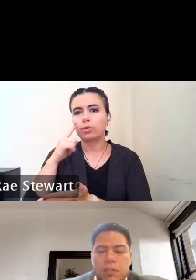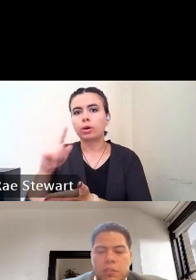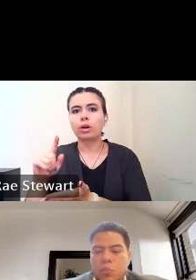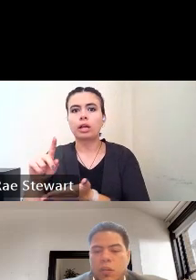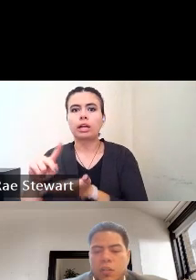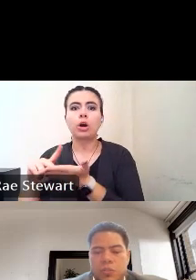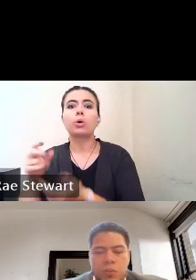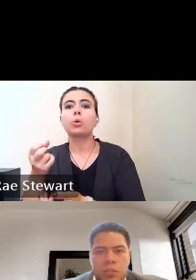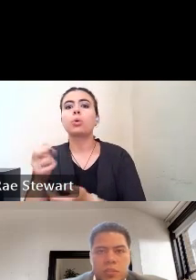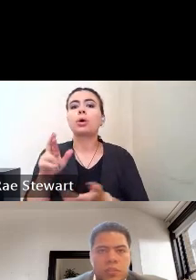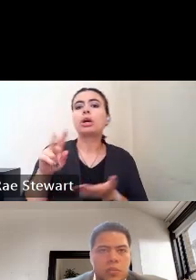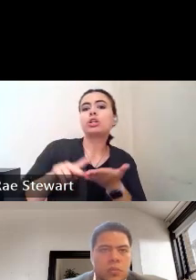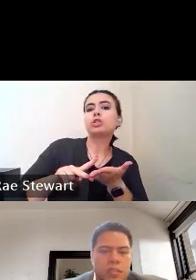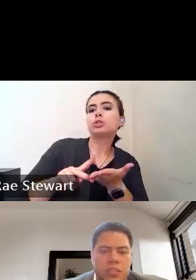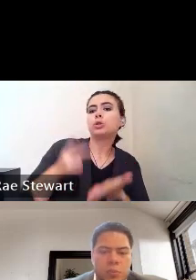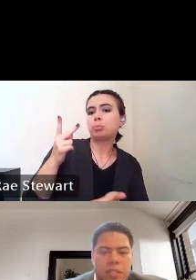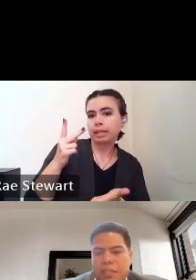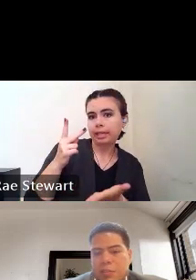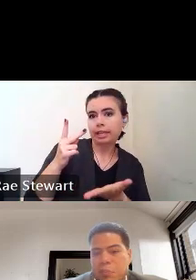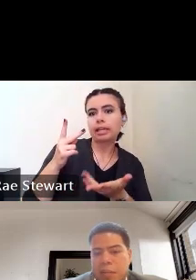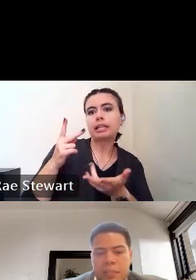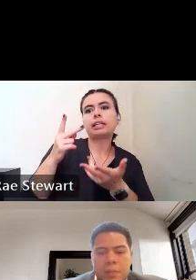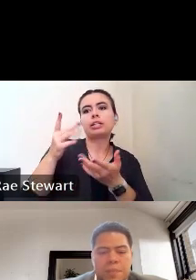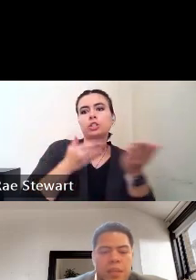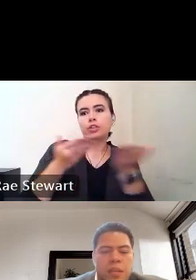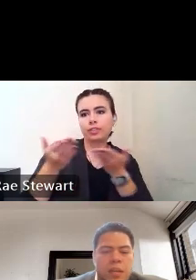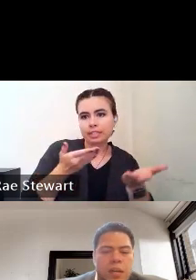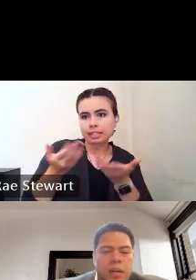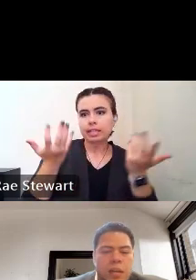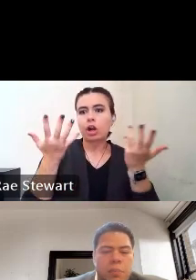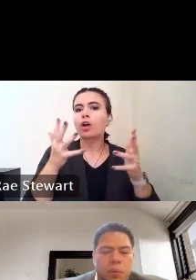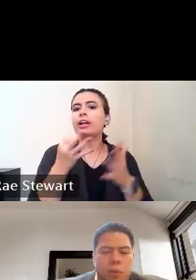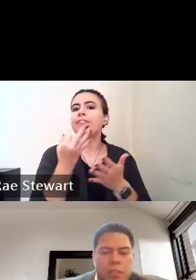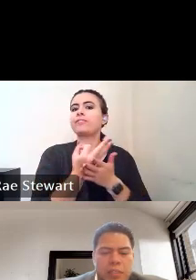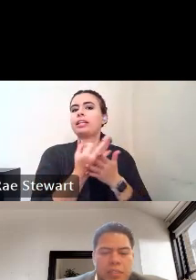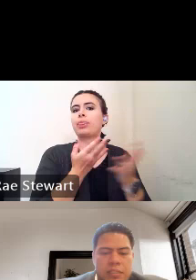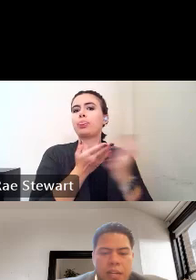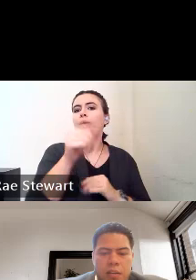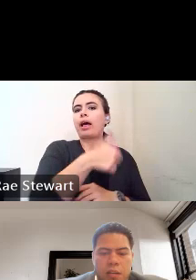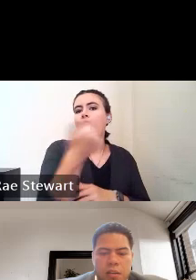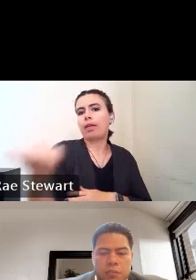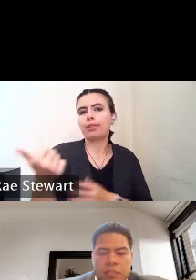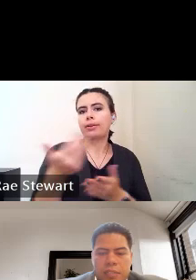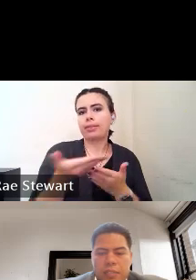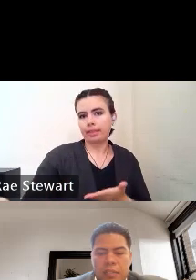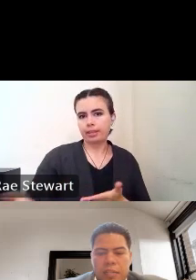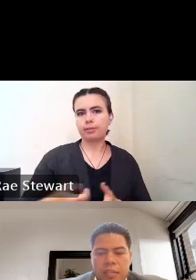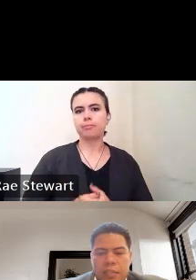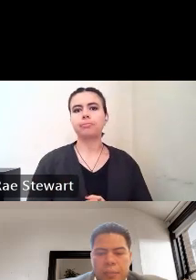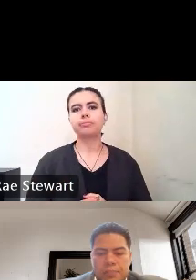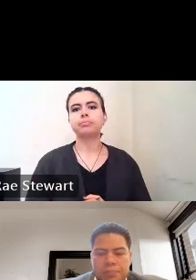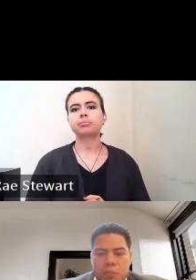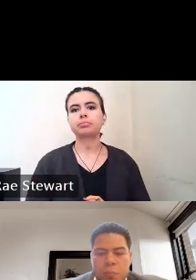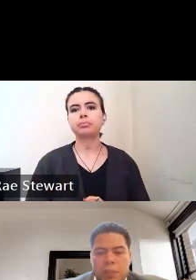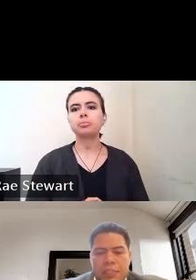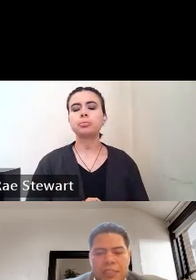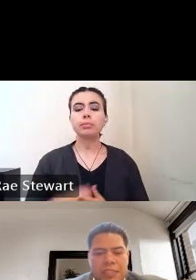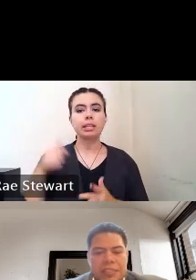being funded through other sources, or in essence, we cannot supplant. Importantly, this is not funding